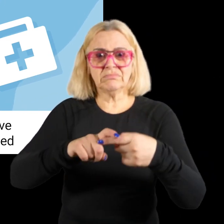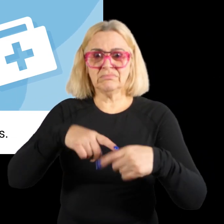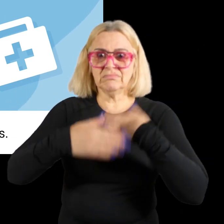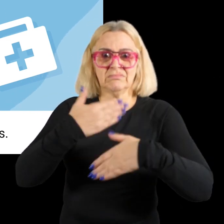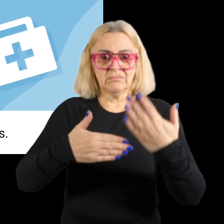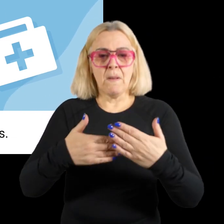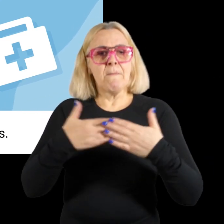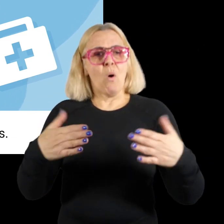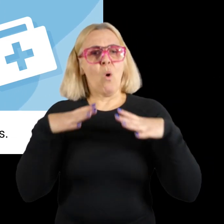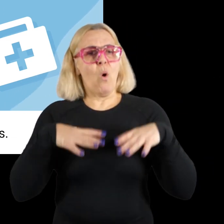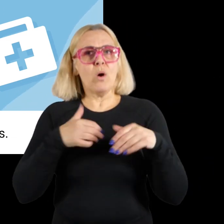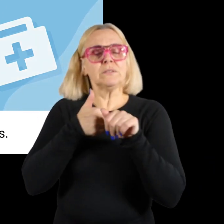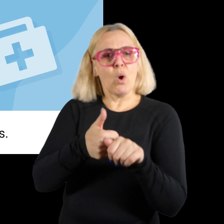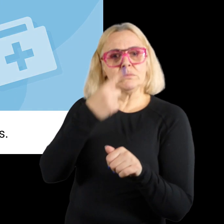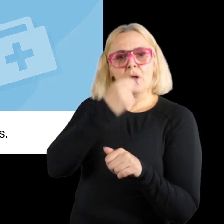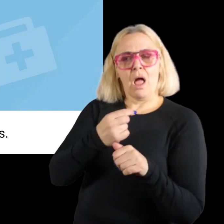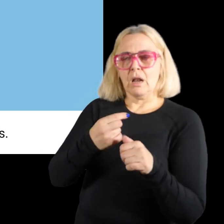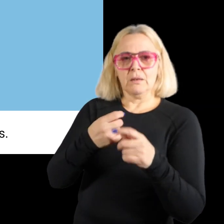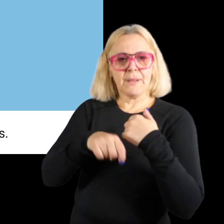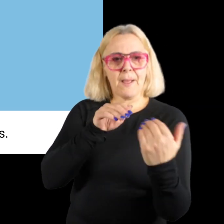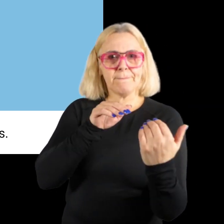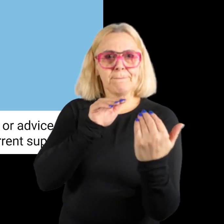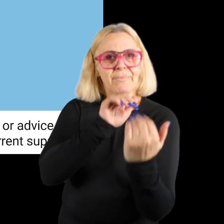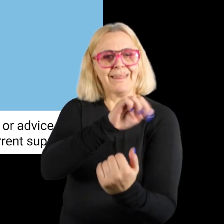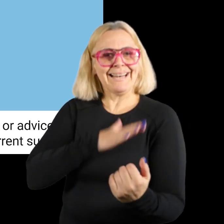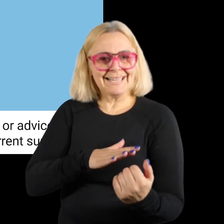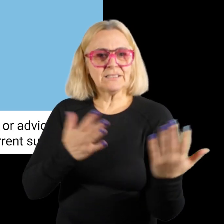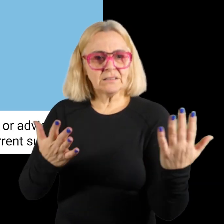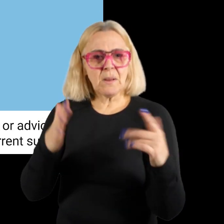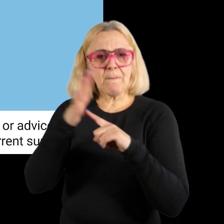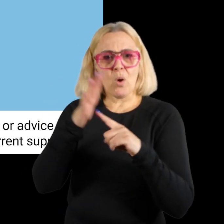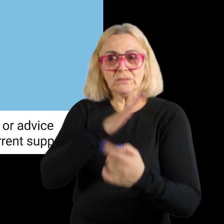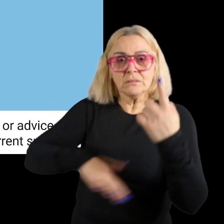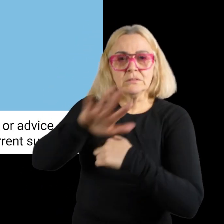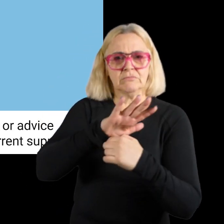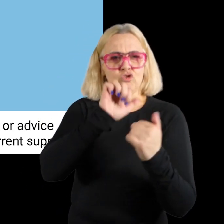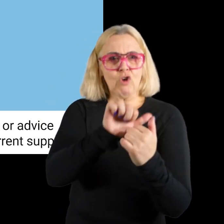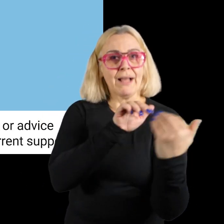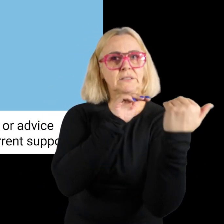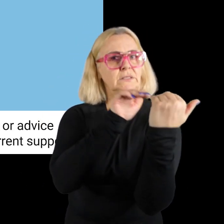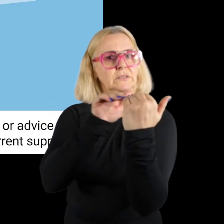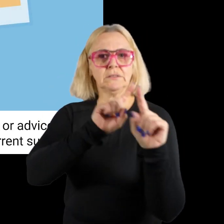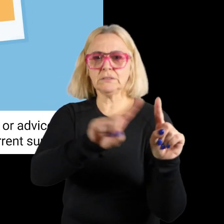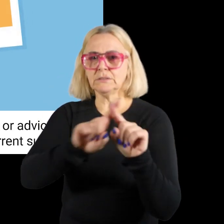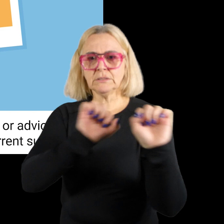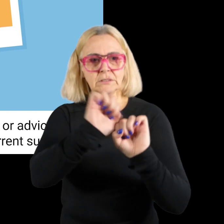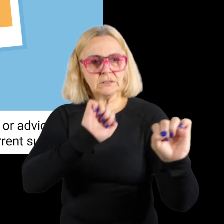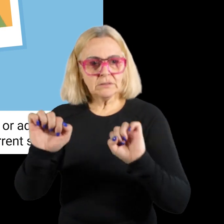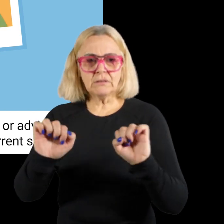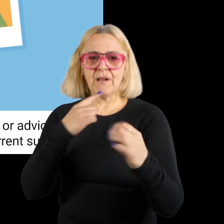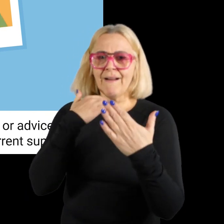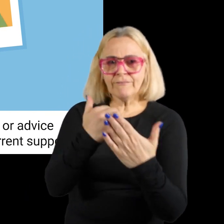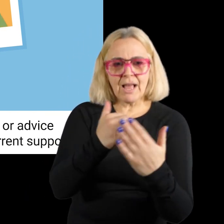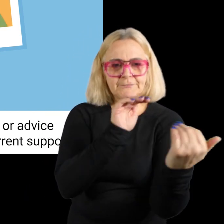need, and more informal support could have met their needs. It's important that everyone receives personalised information or advice